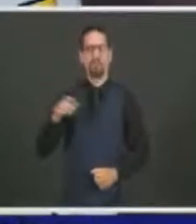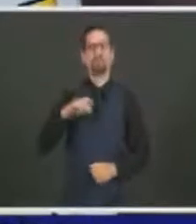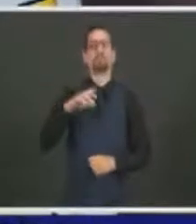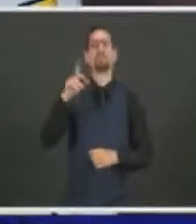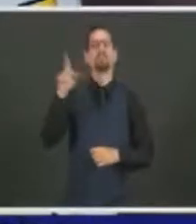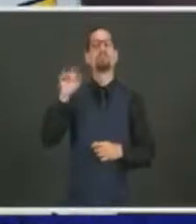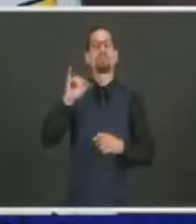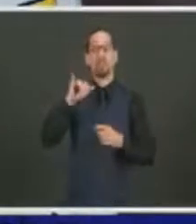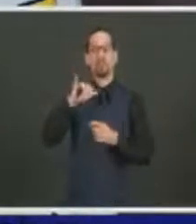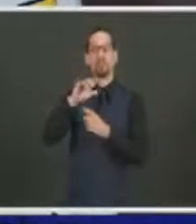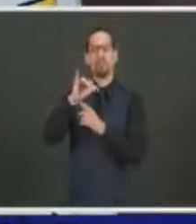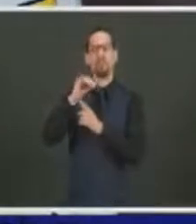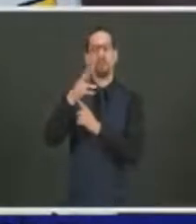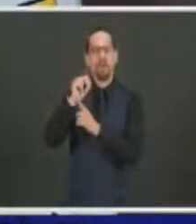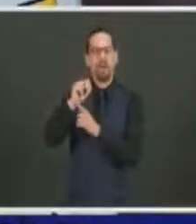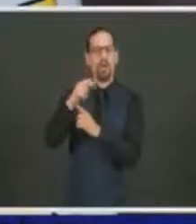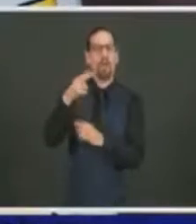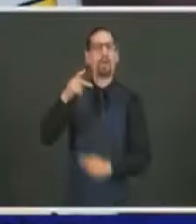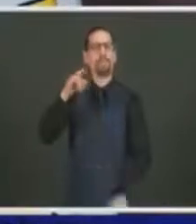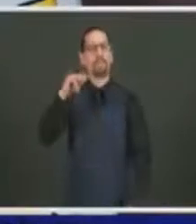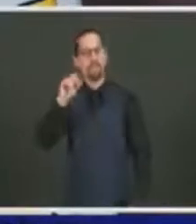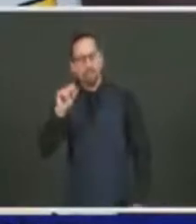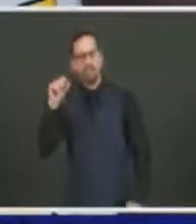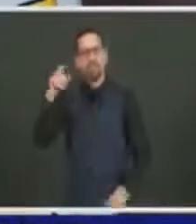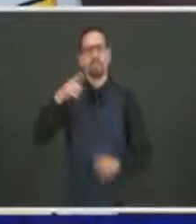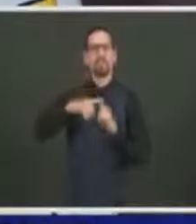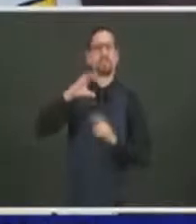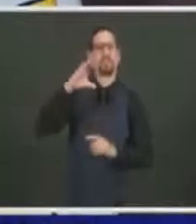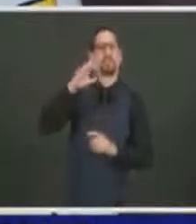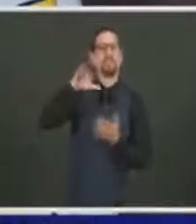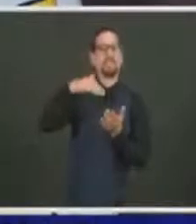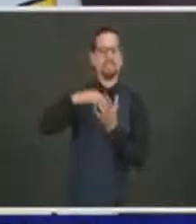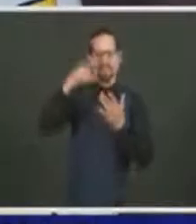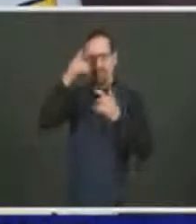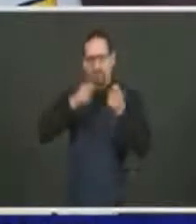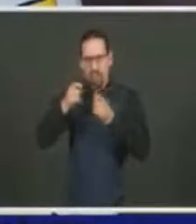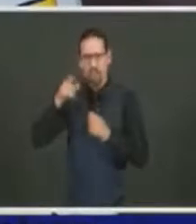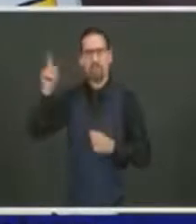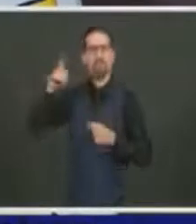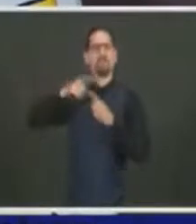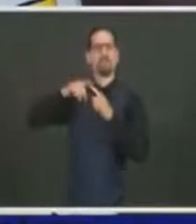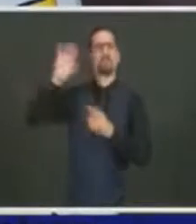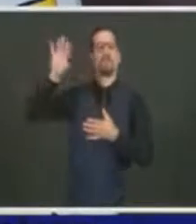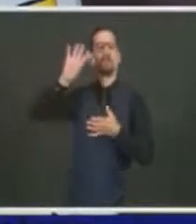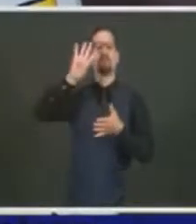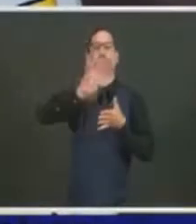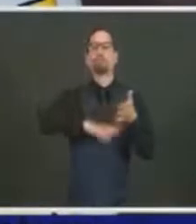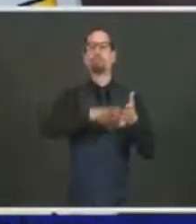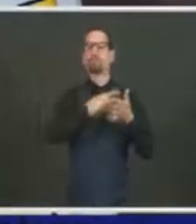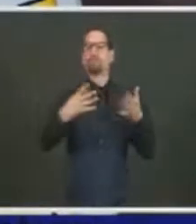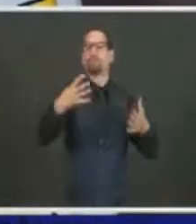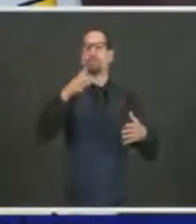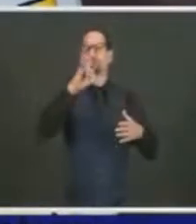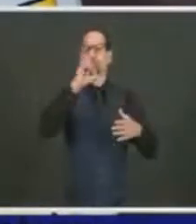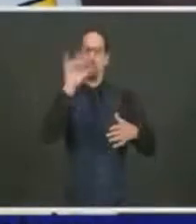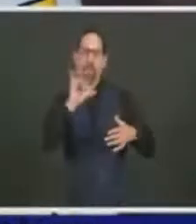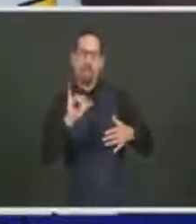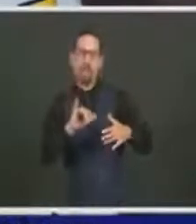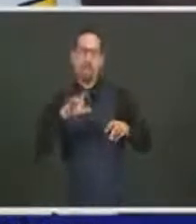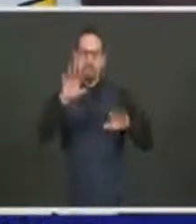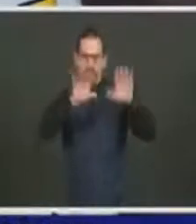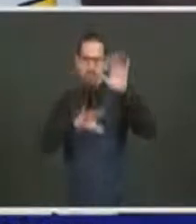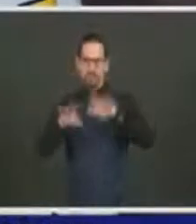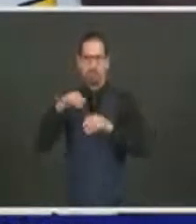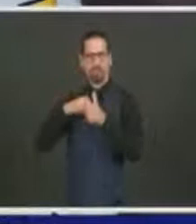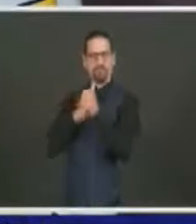a terrific table, and we're going to use that data posted on the Department of Health website. So at any point, if you want to know which